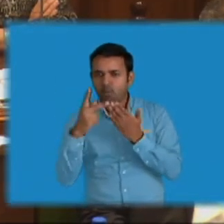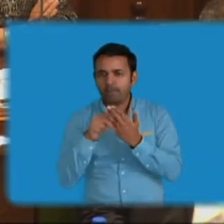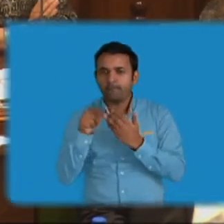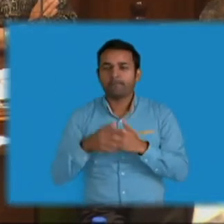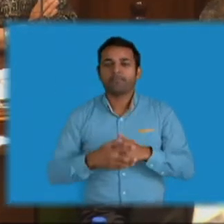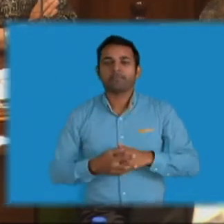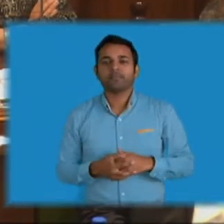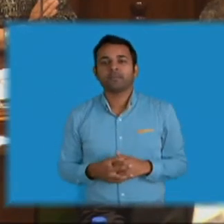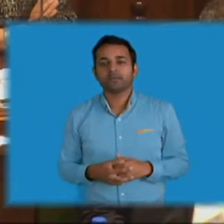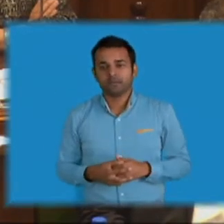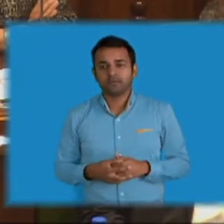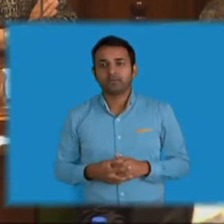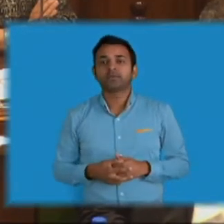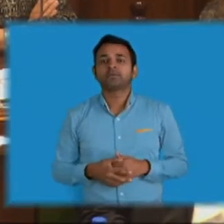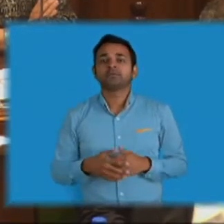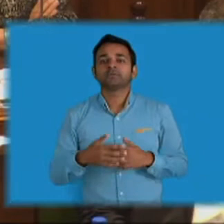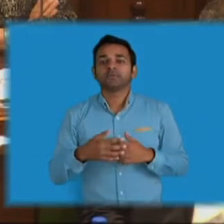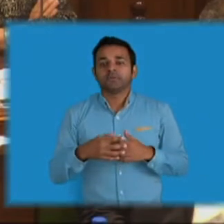in future,